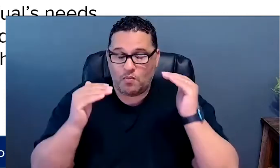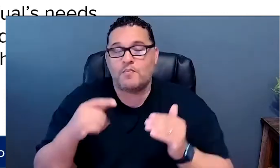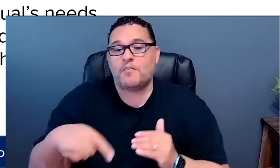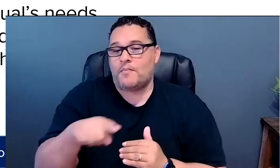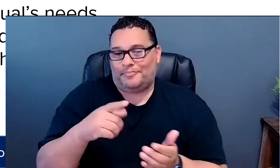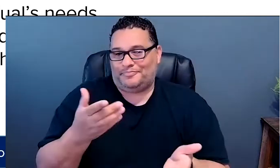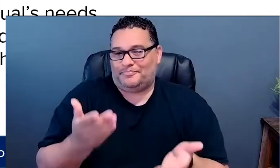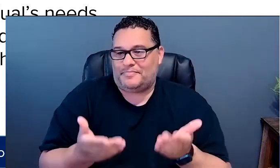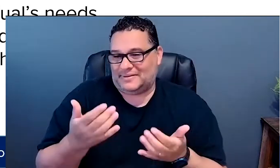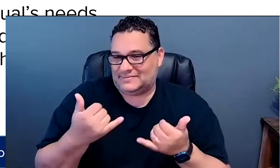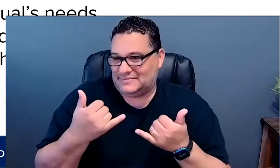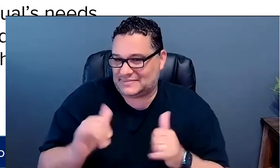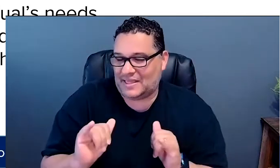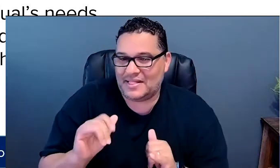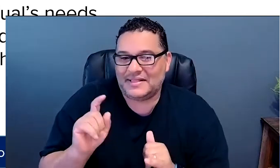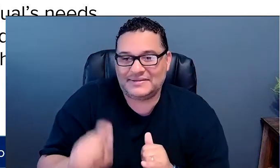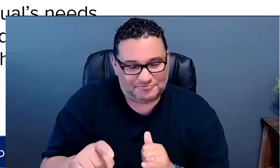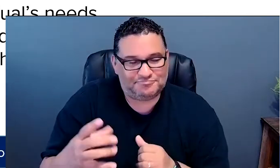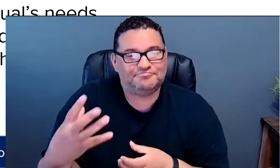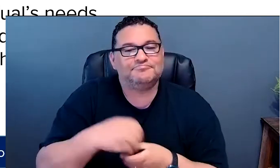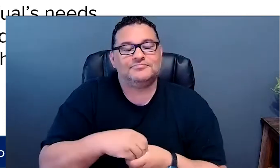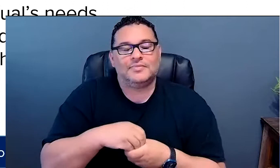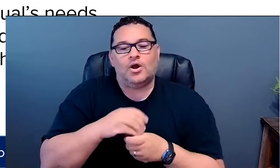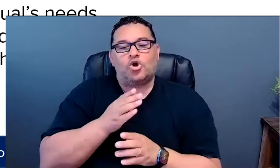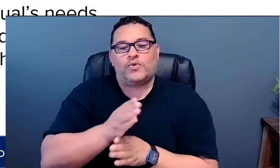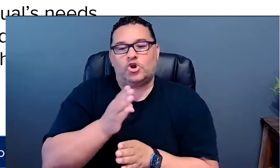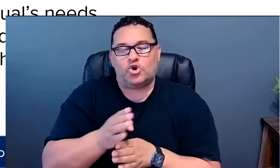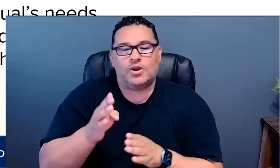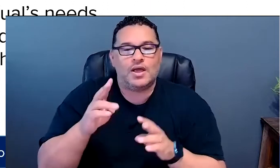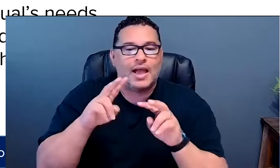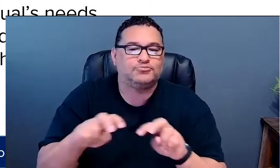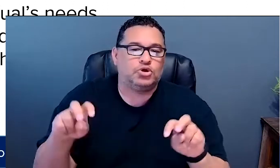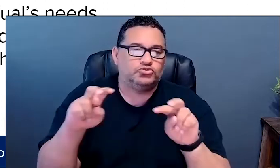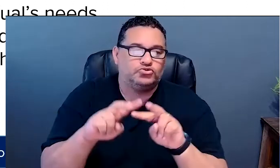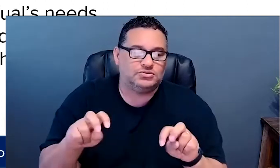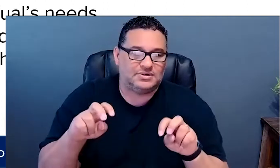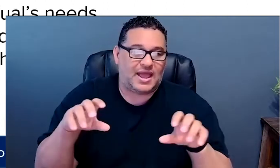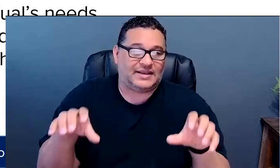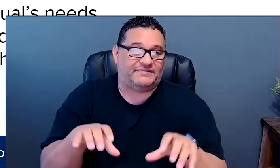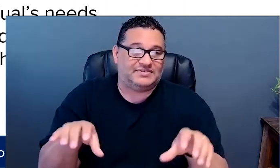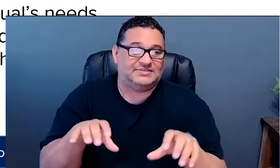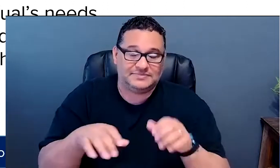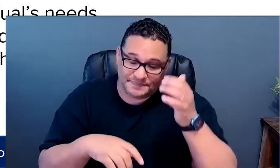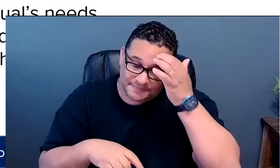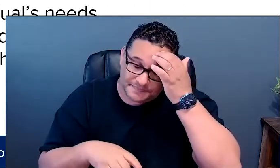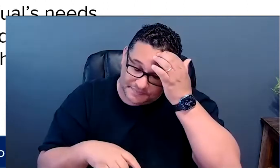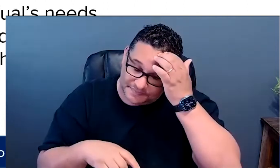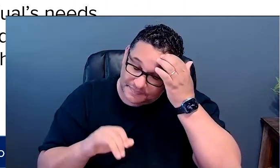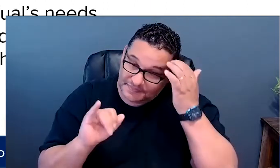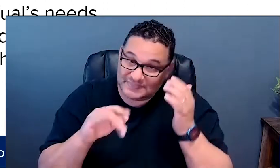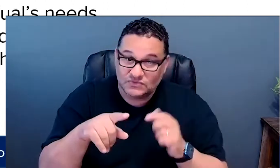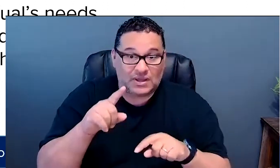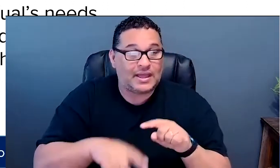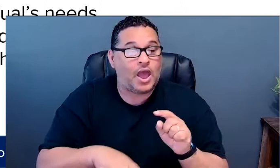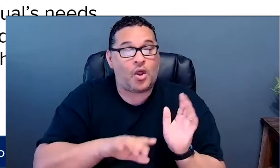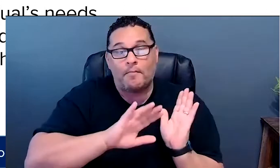participate in career exploration activities. If you can't return to the kind of work that you were